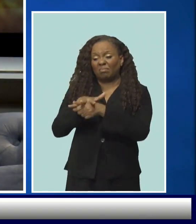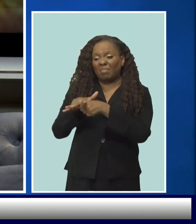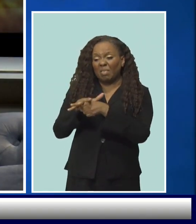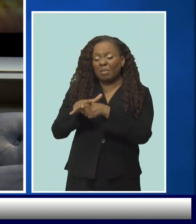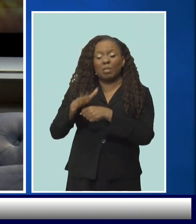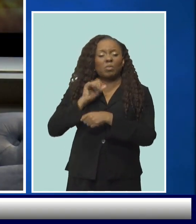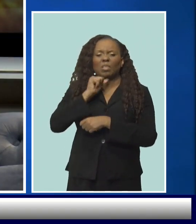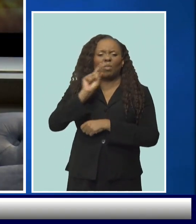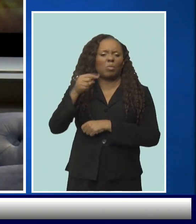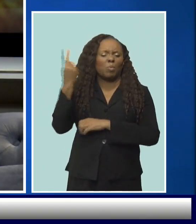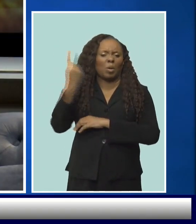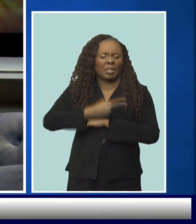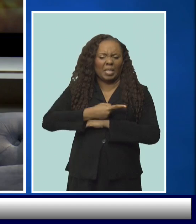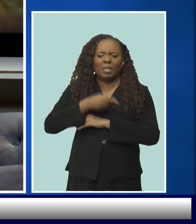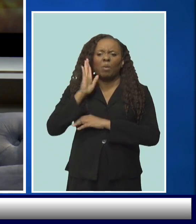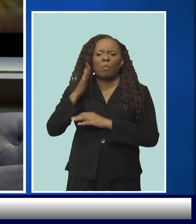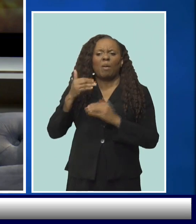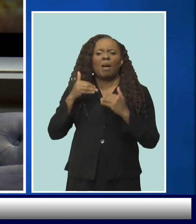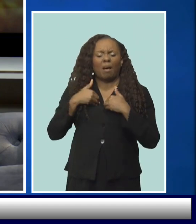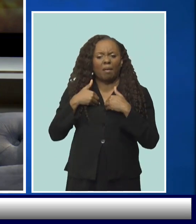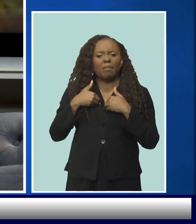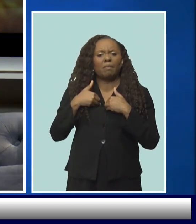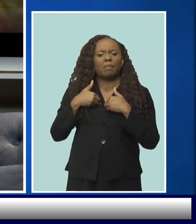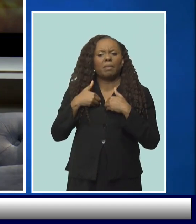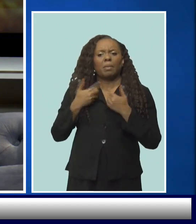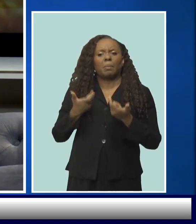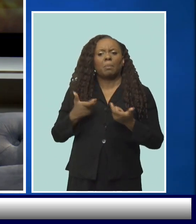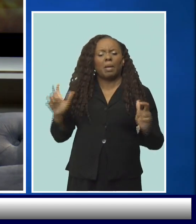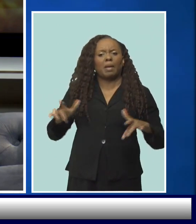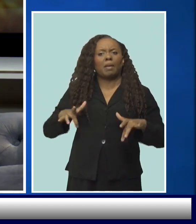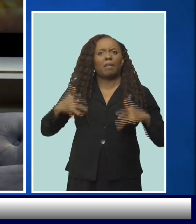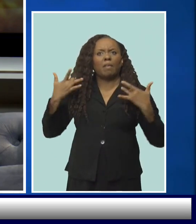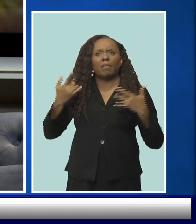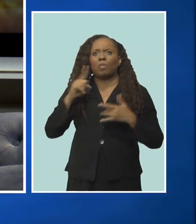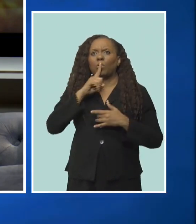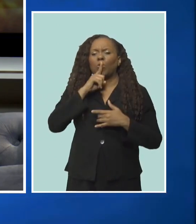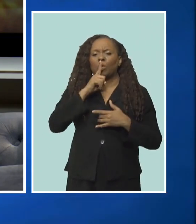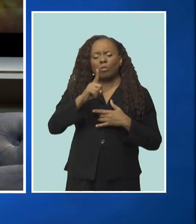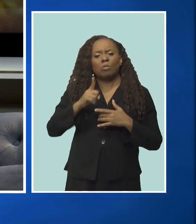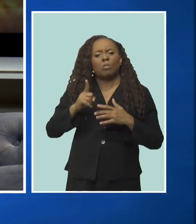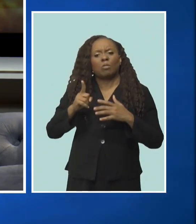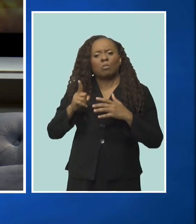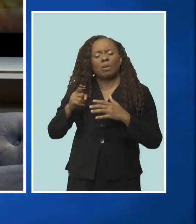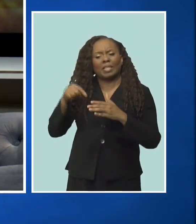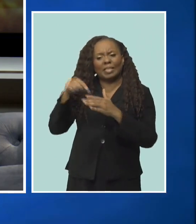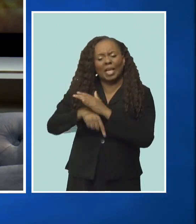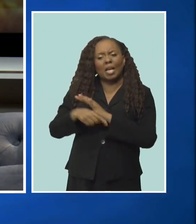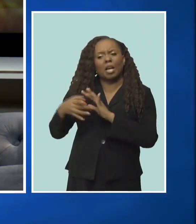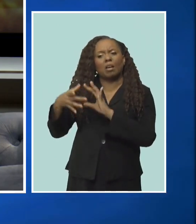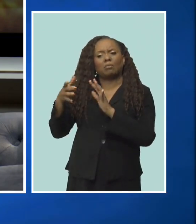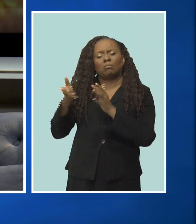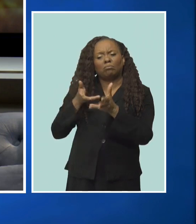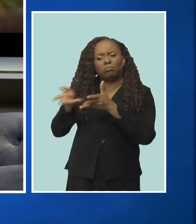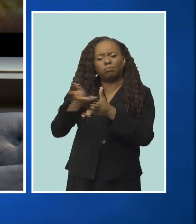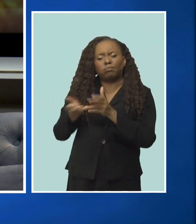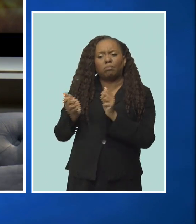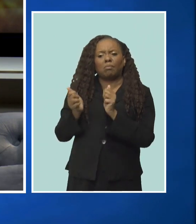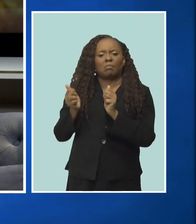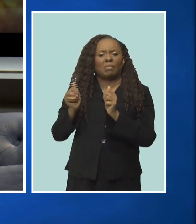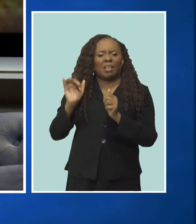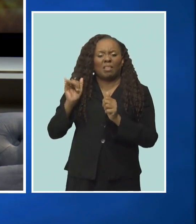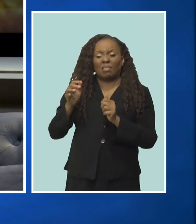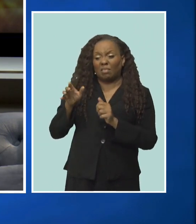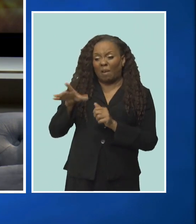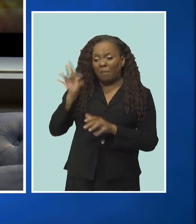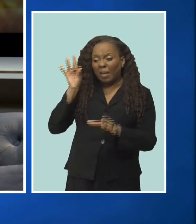one day, and that'll be on the 29th of March. And we're definitely looking forward to a very, very, very, very fun and interactive day. We have on board with us the